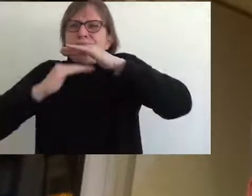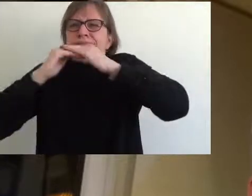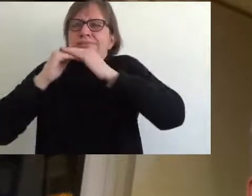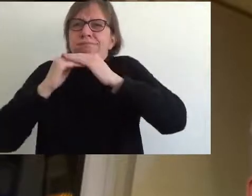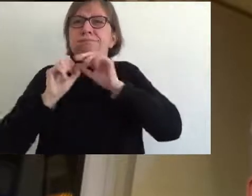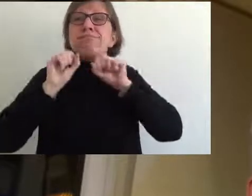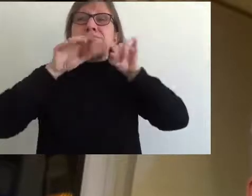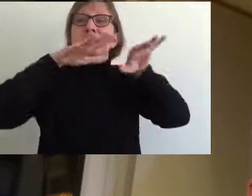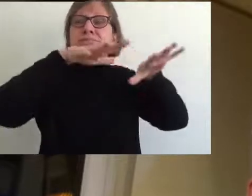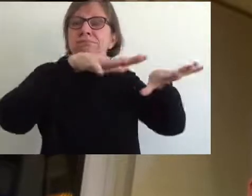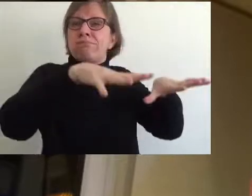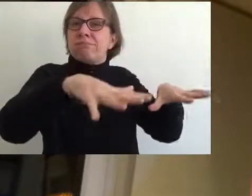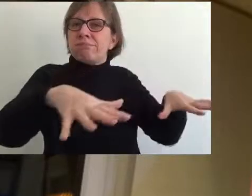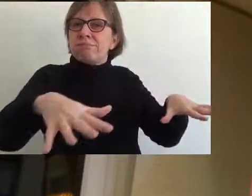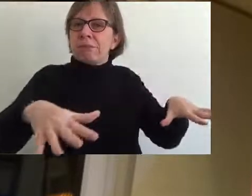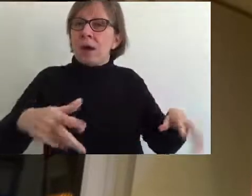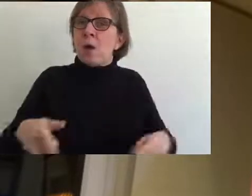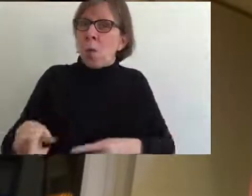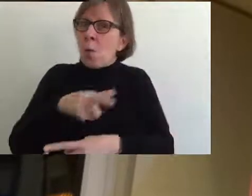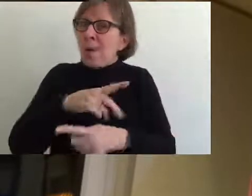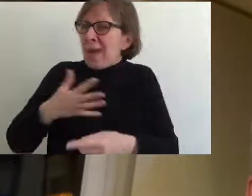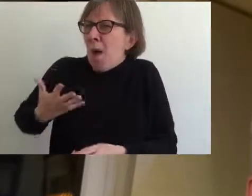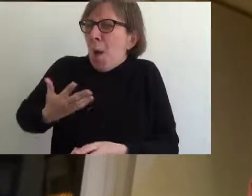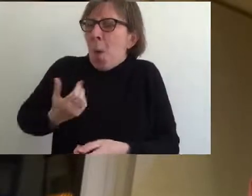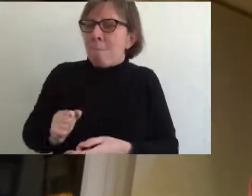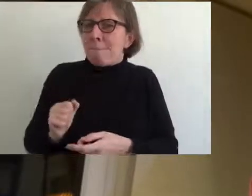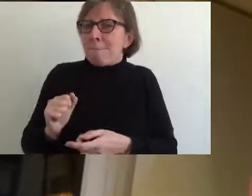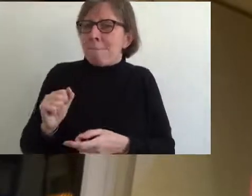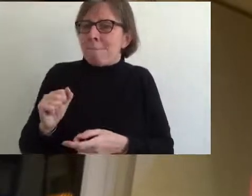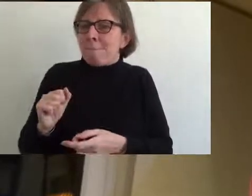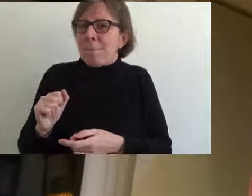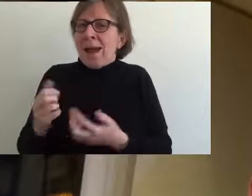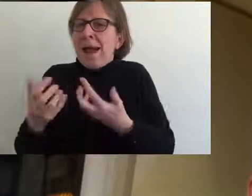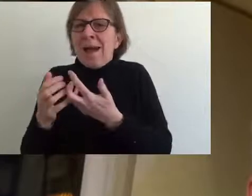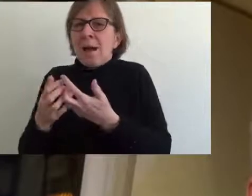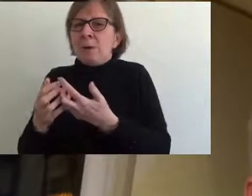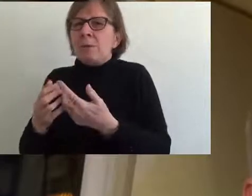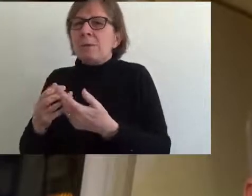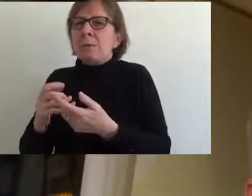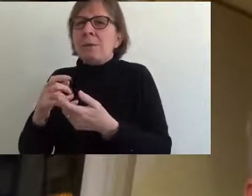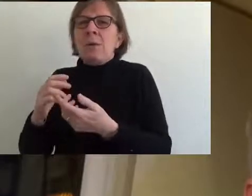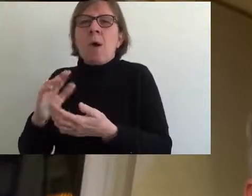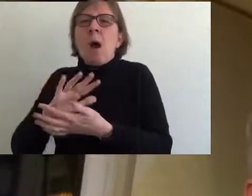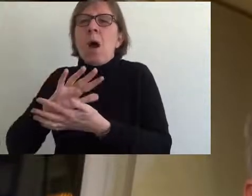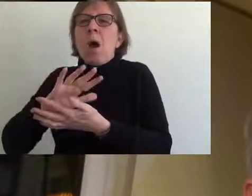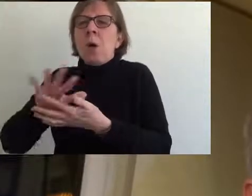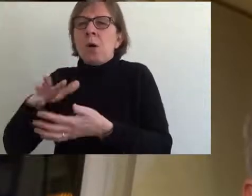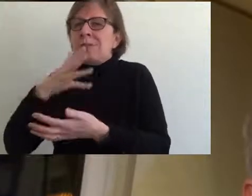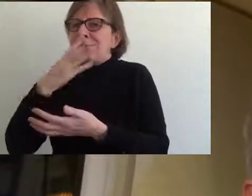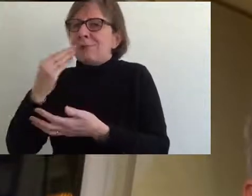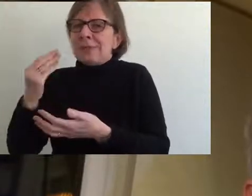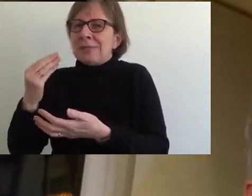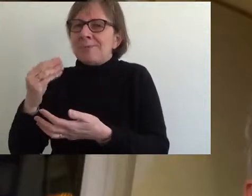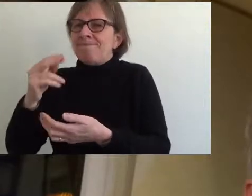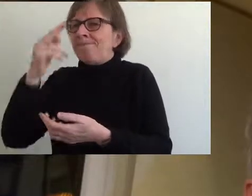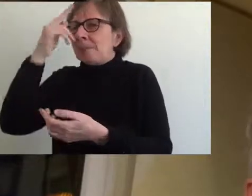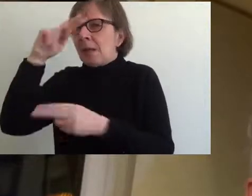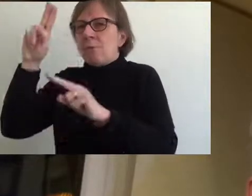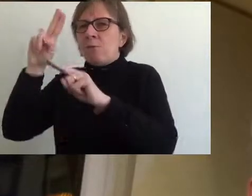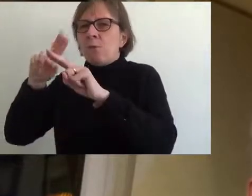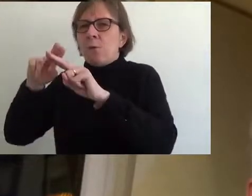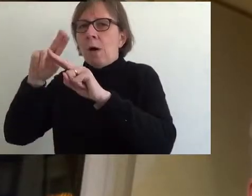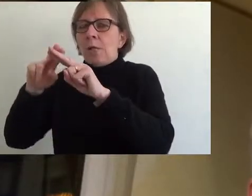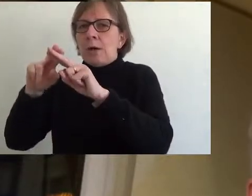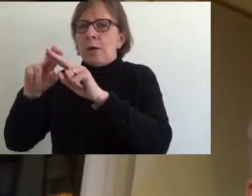faith, so that we may abound in hope by the power of the Holy Spirit. In the name